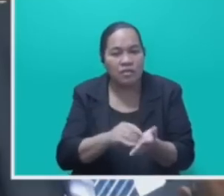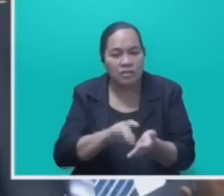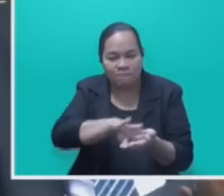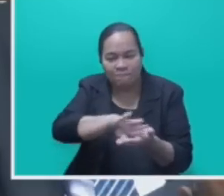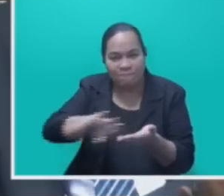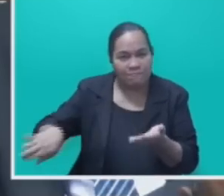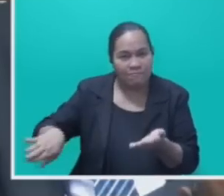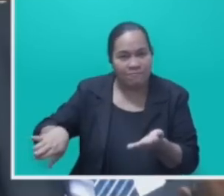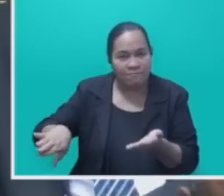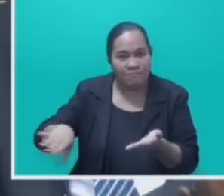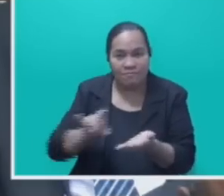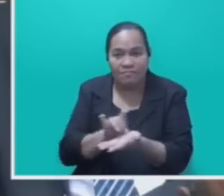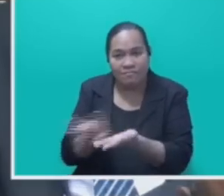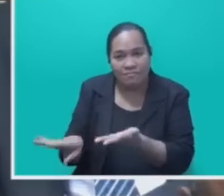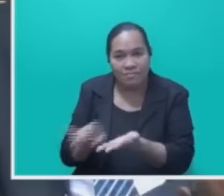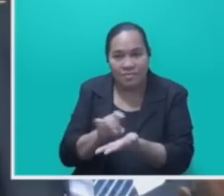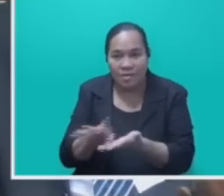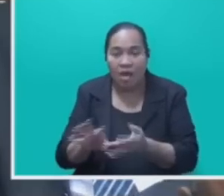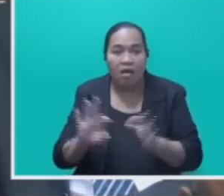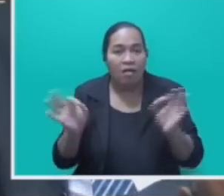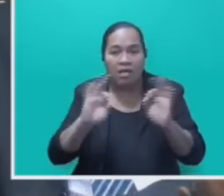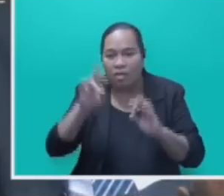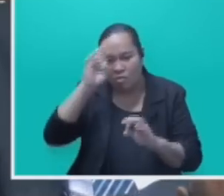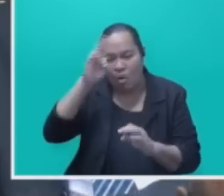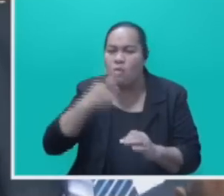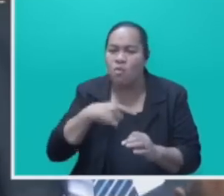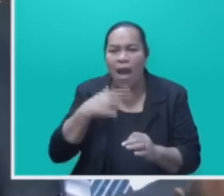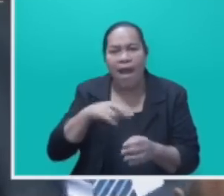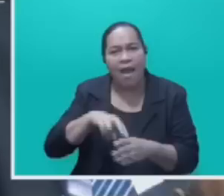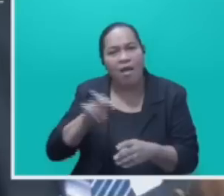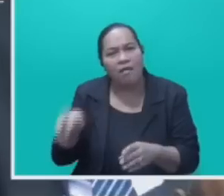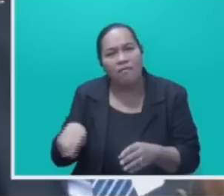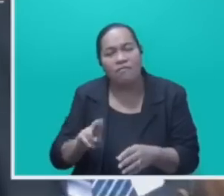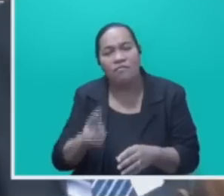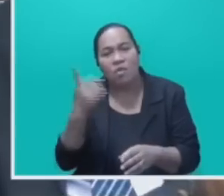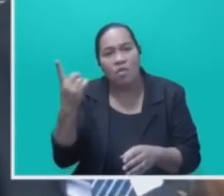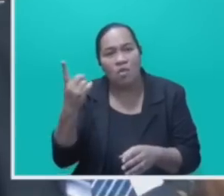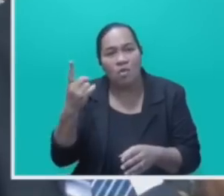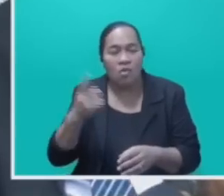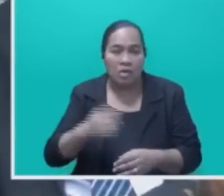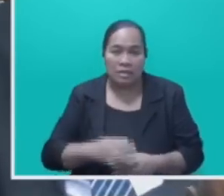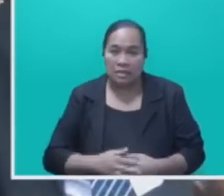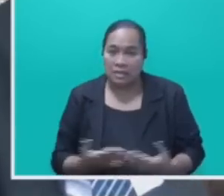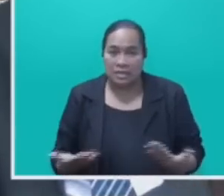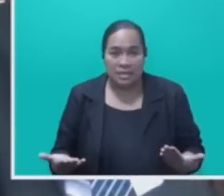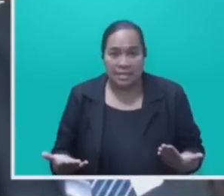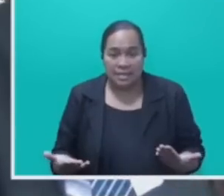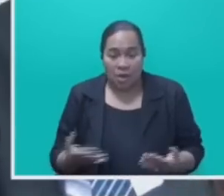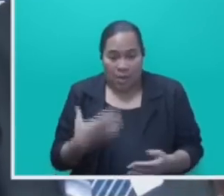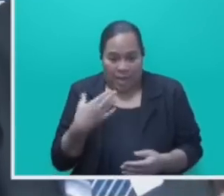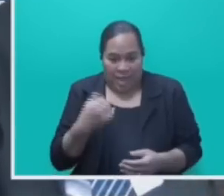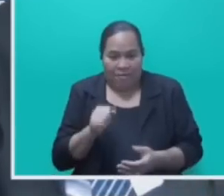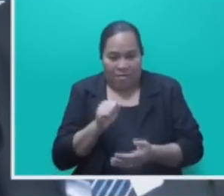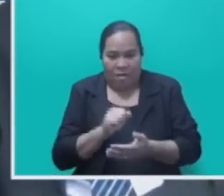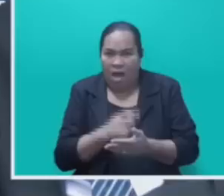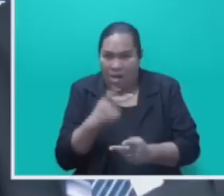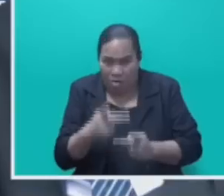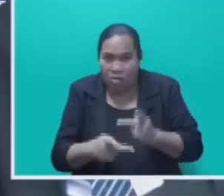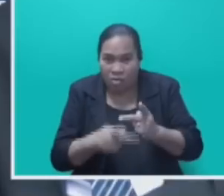sidelined without rhyme or reason or due process. We have our regulatory processes being